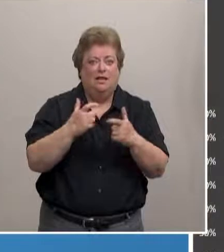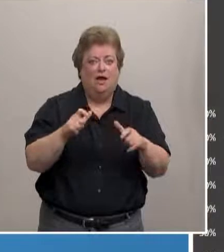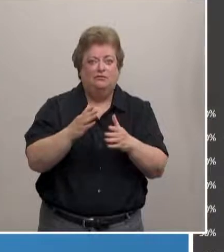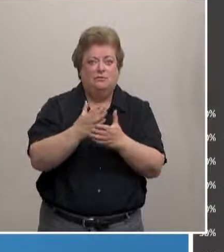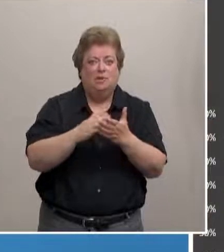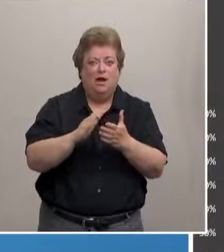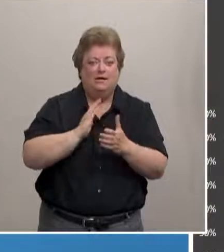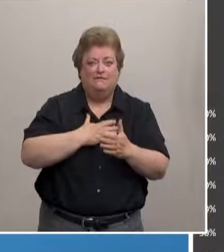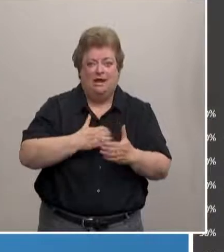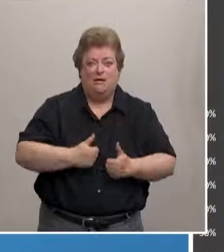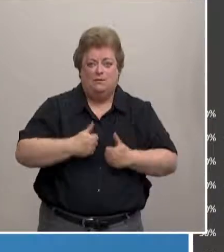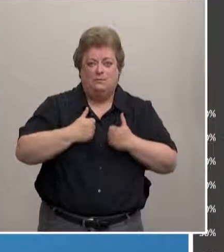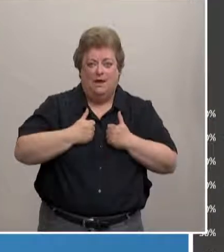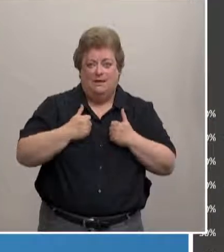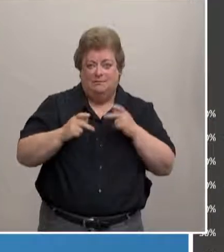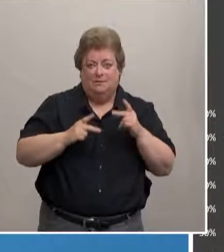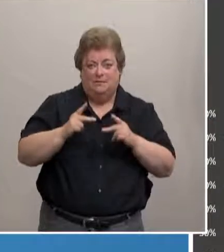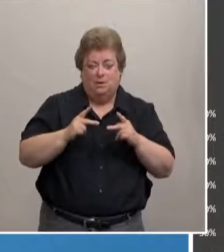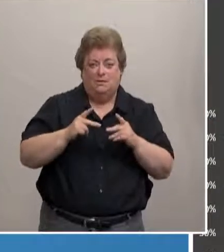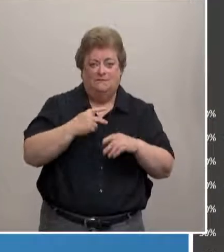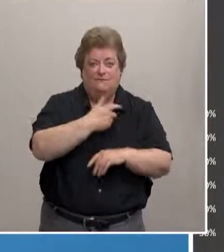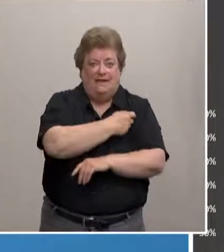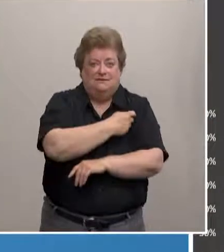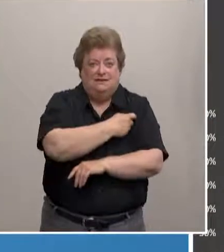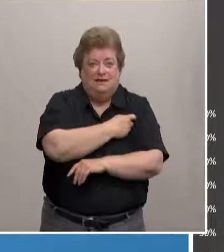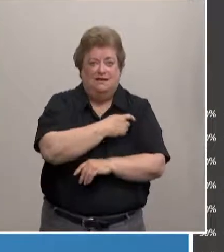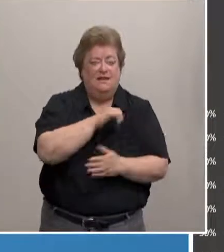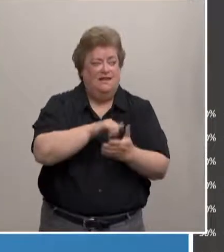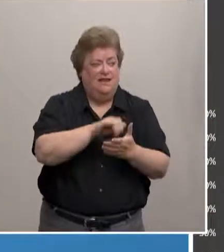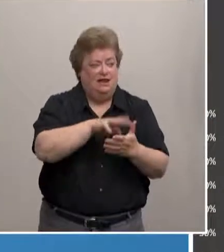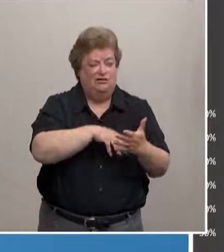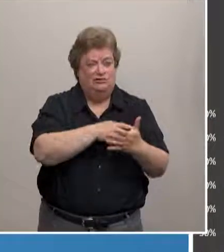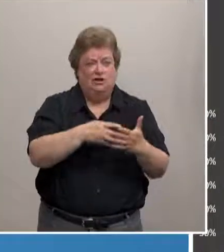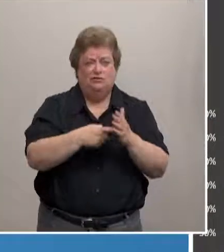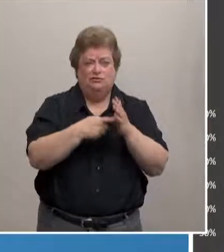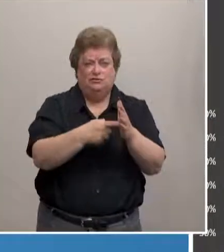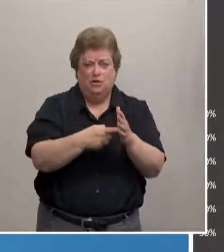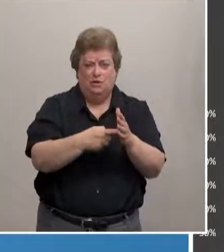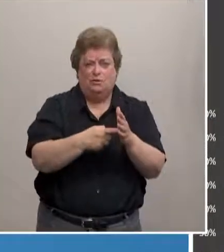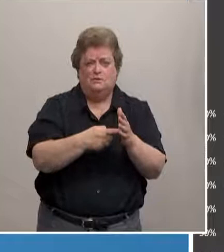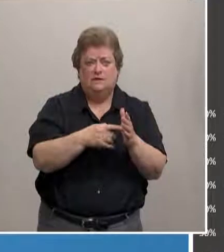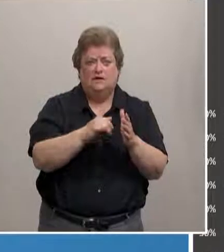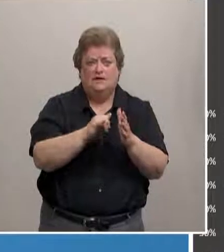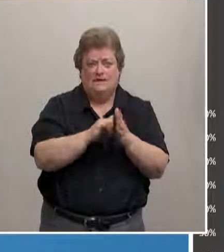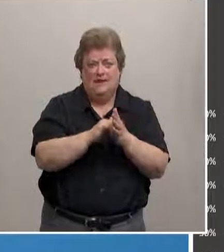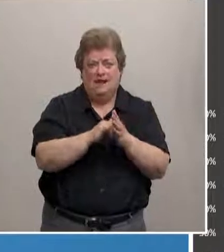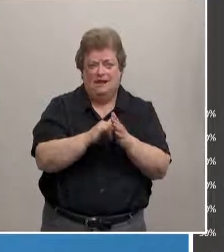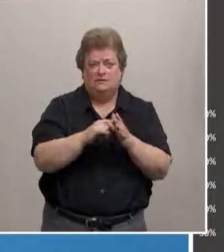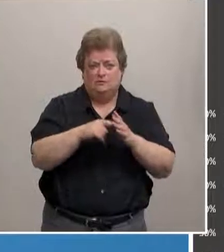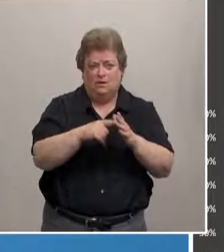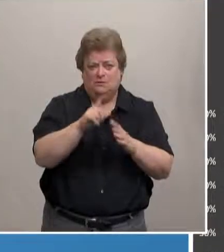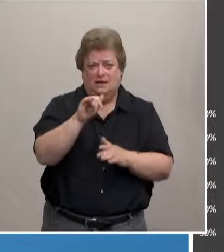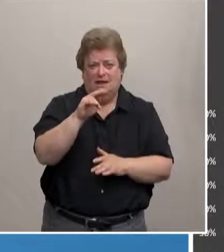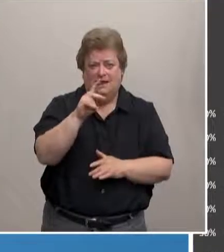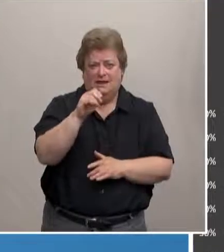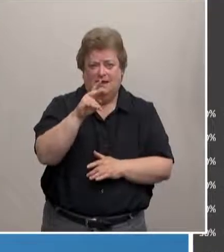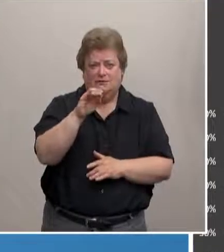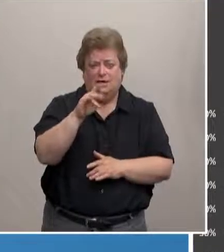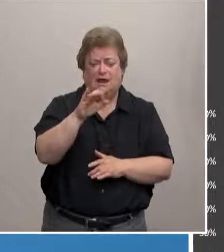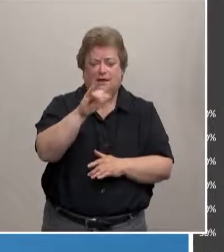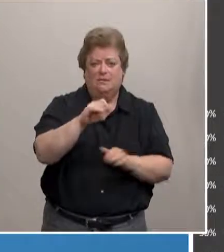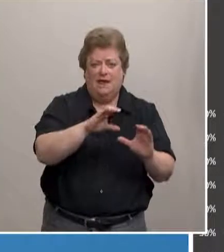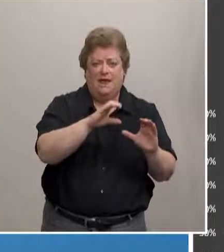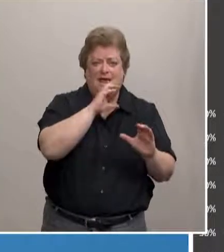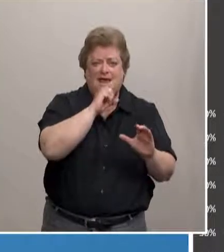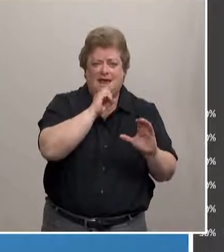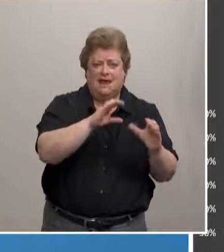This chart shows the percentage of the population in Lancaster County that has initiated vaccination by age group.